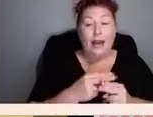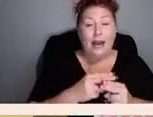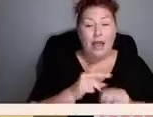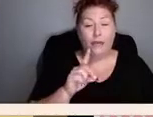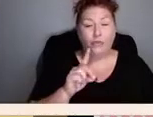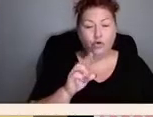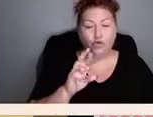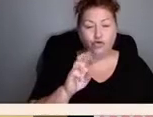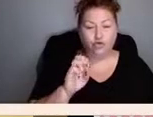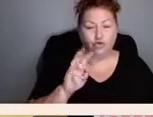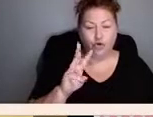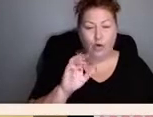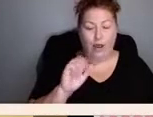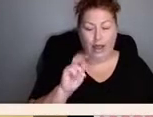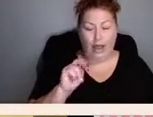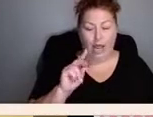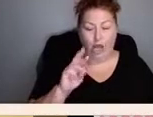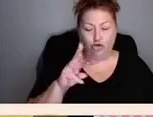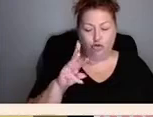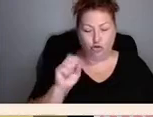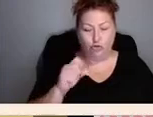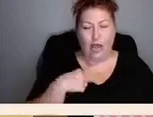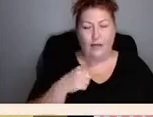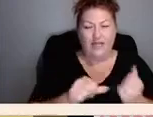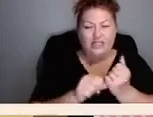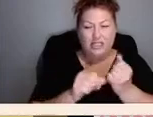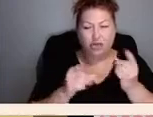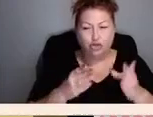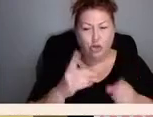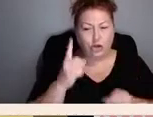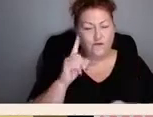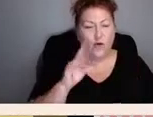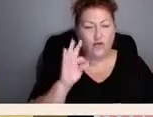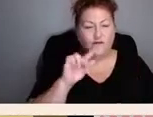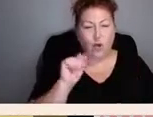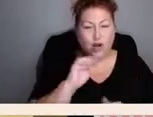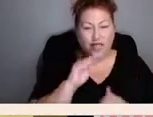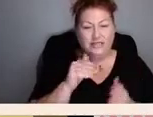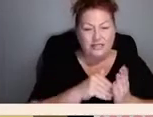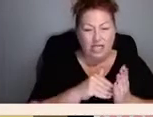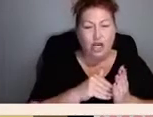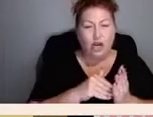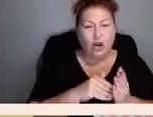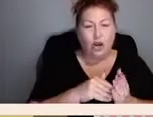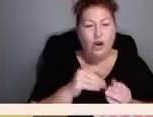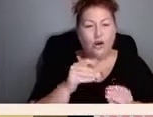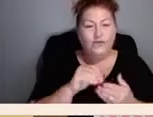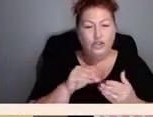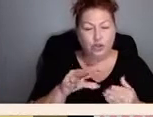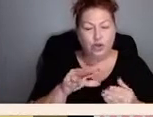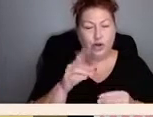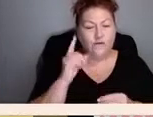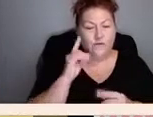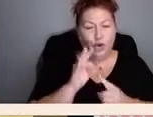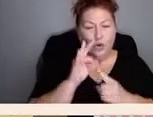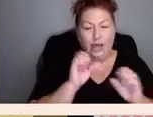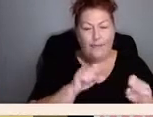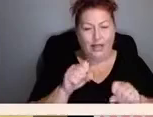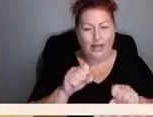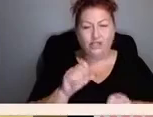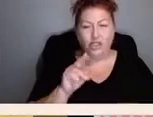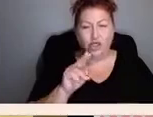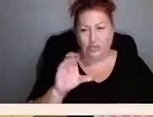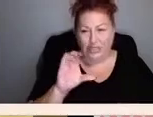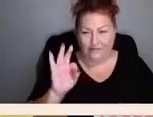Drew Andrews, and I'm the Assistant Director at the Florida Center for Students with Unique Abilities at the University of Central